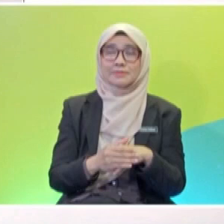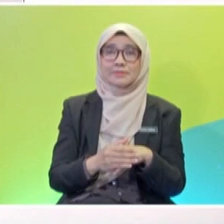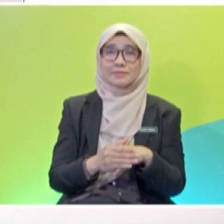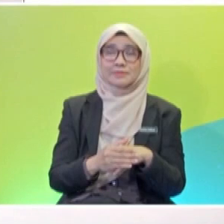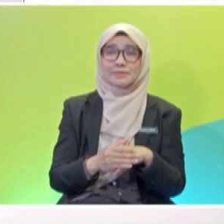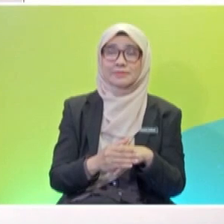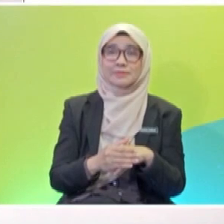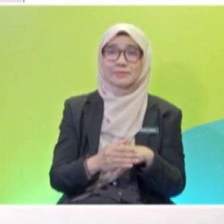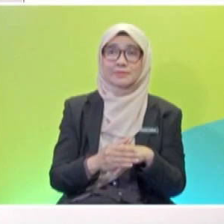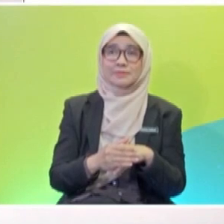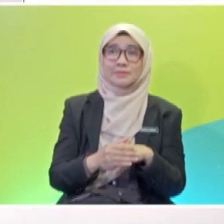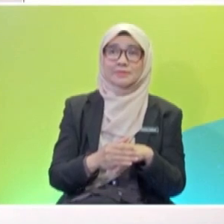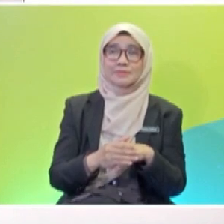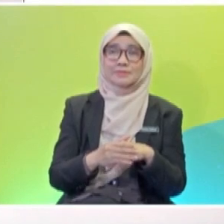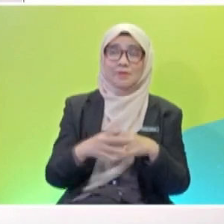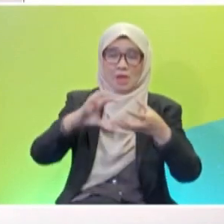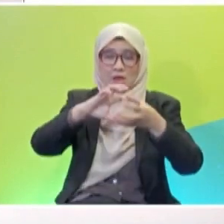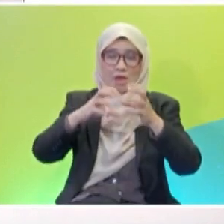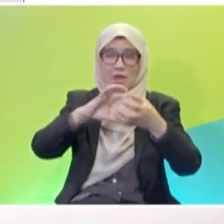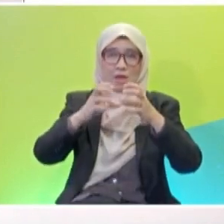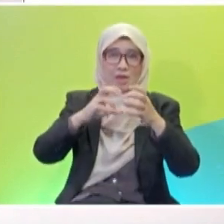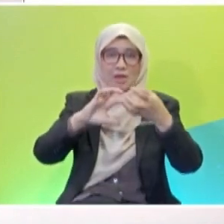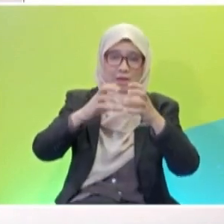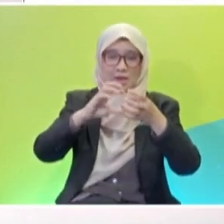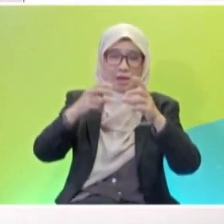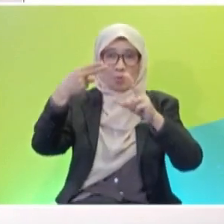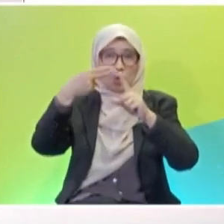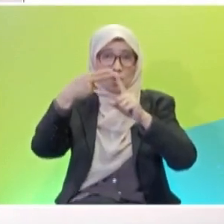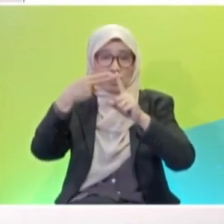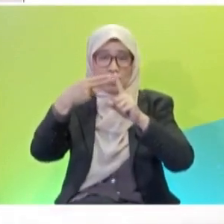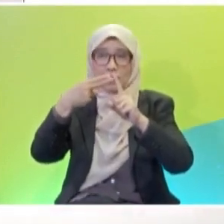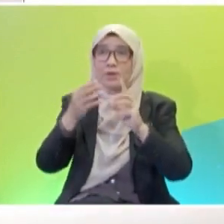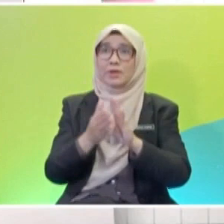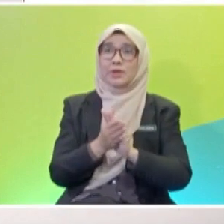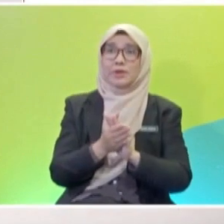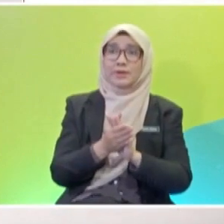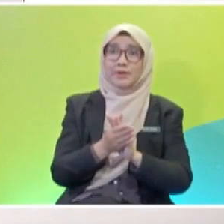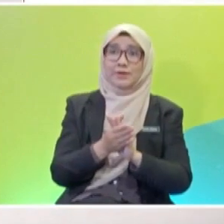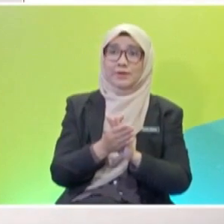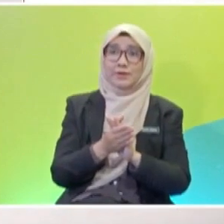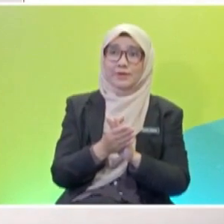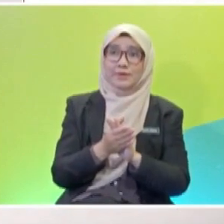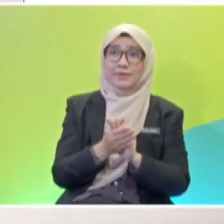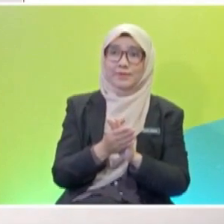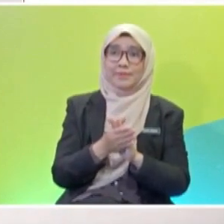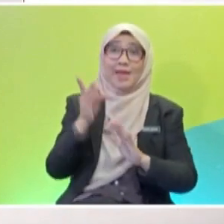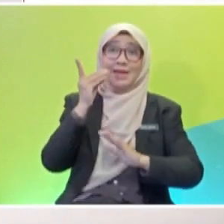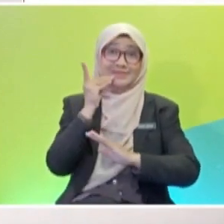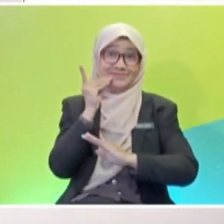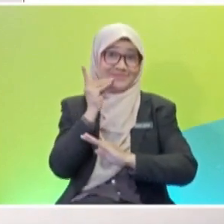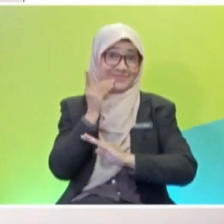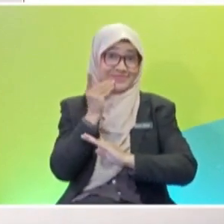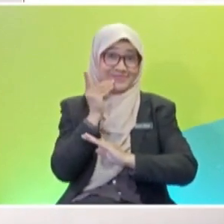it's alien. A jumbled word. Anyone? He's bristly. What about you, Doshrina? Okay, Doshrina, what's the